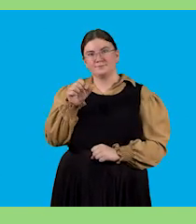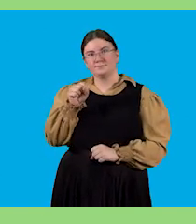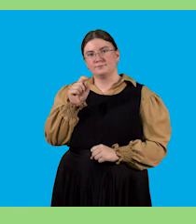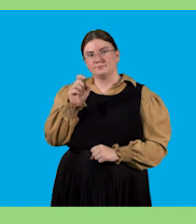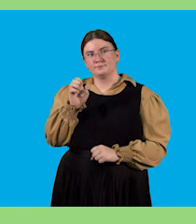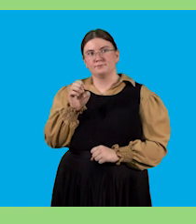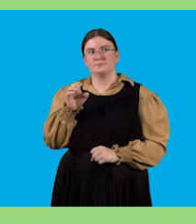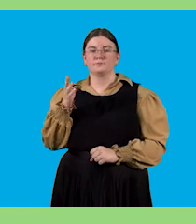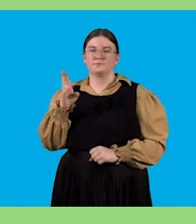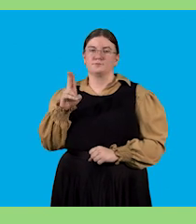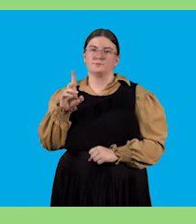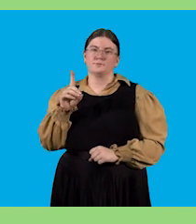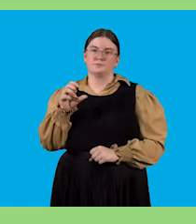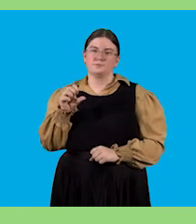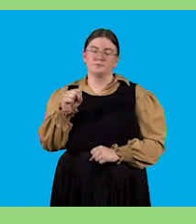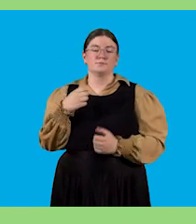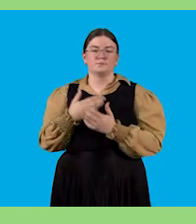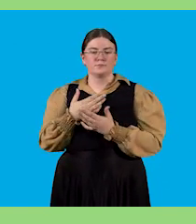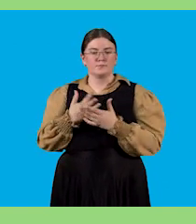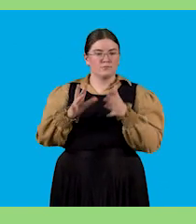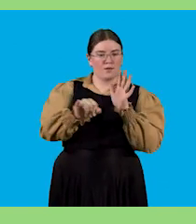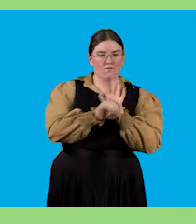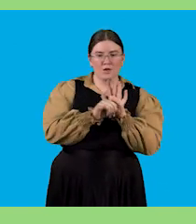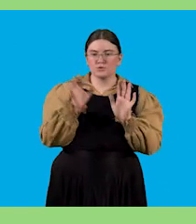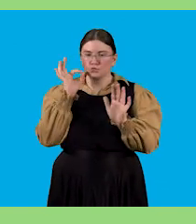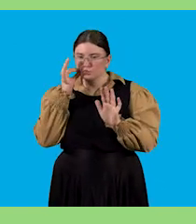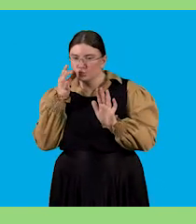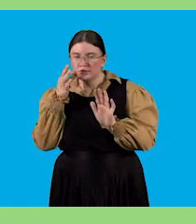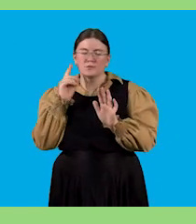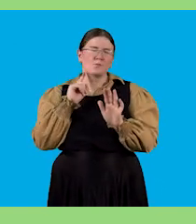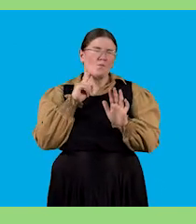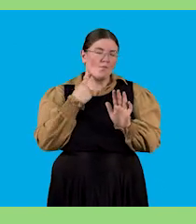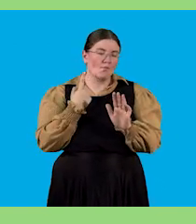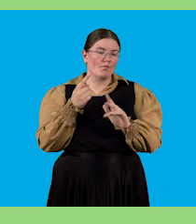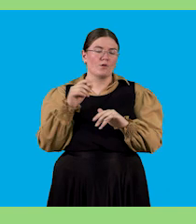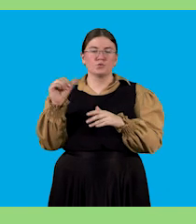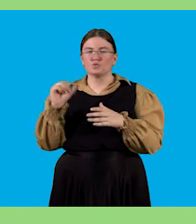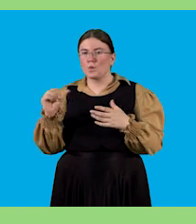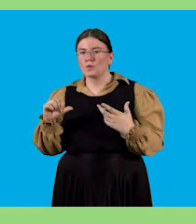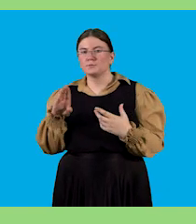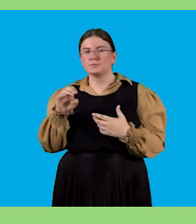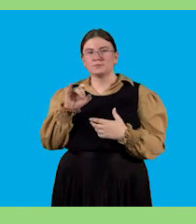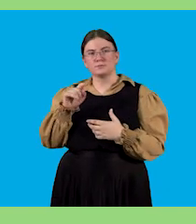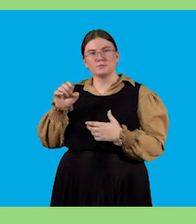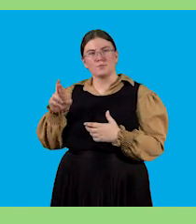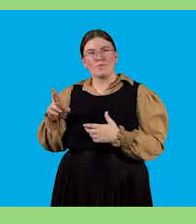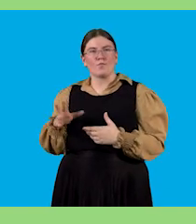distinguish between different flavors, namely sweet, sour, bitter, and salty.